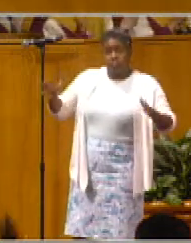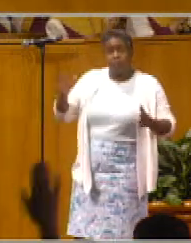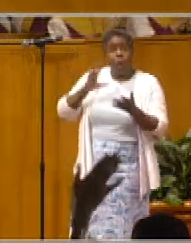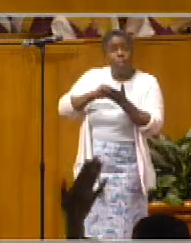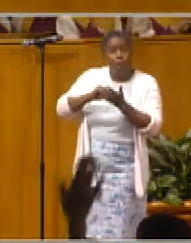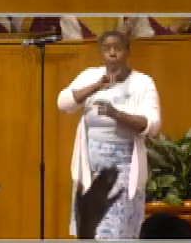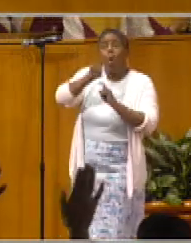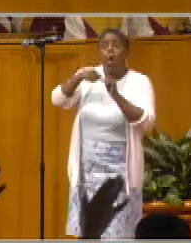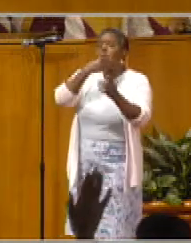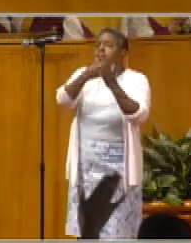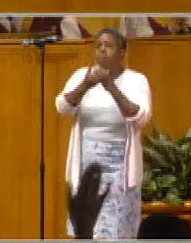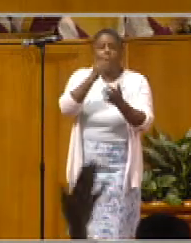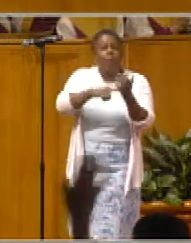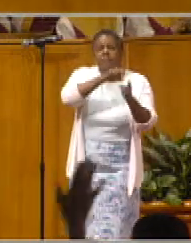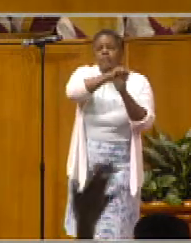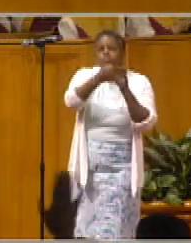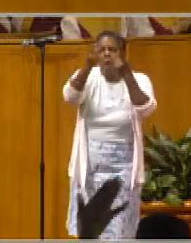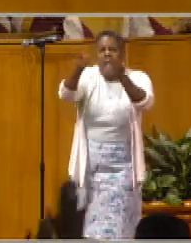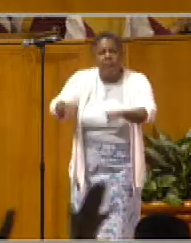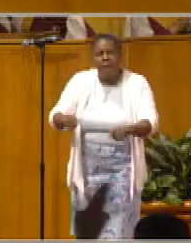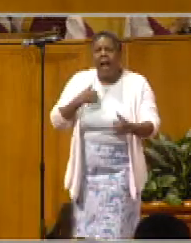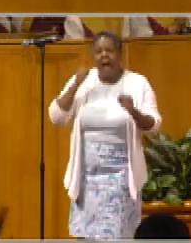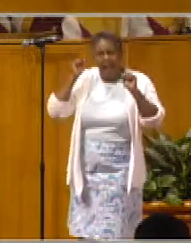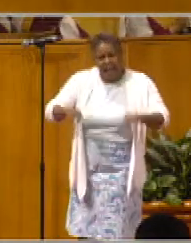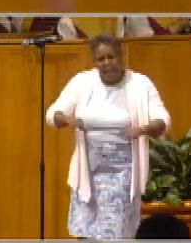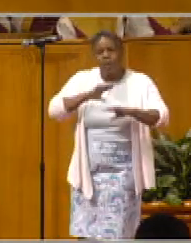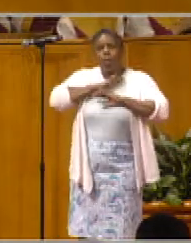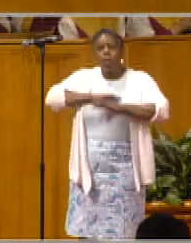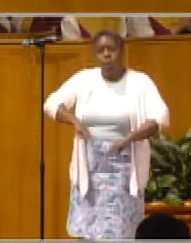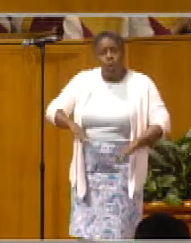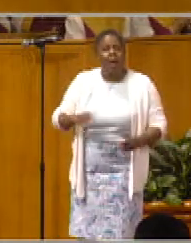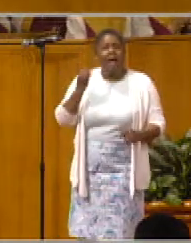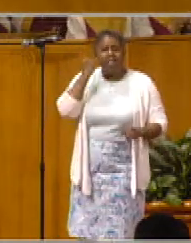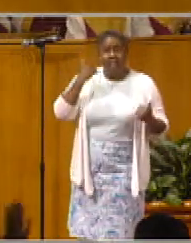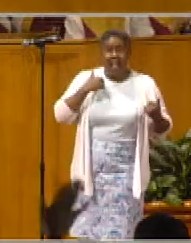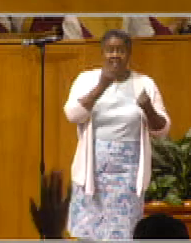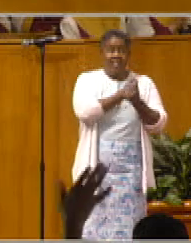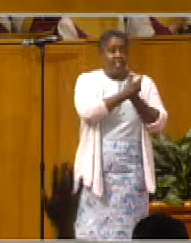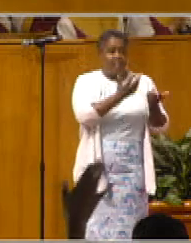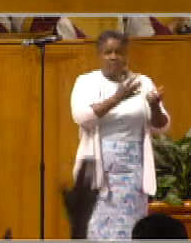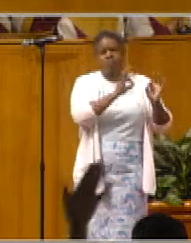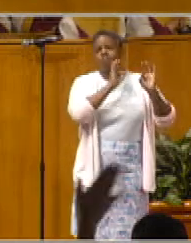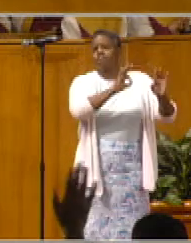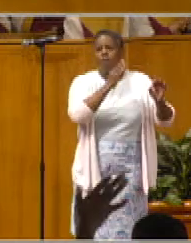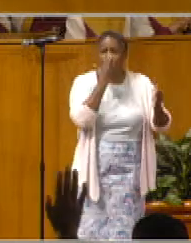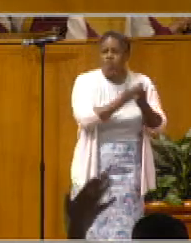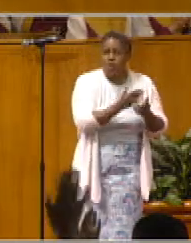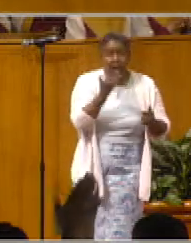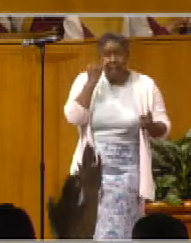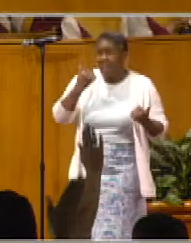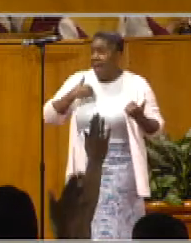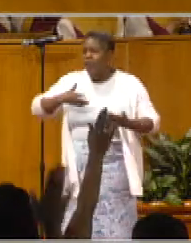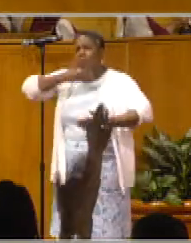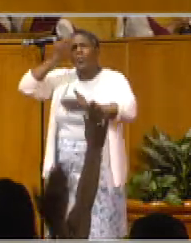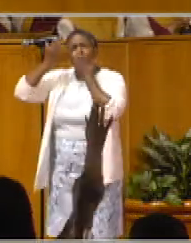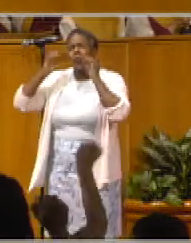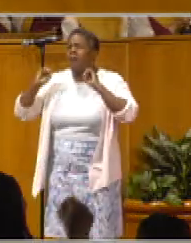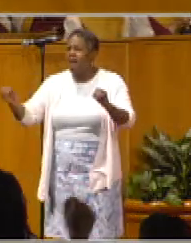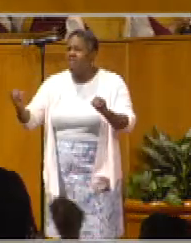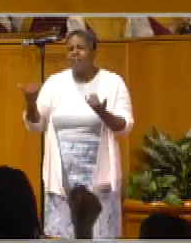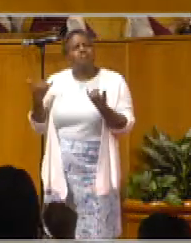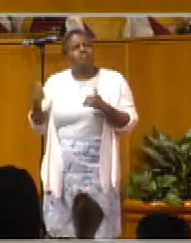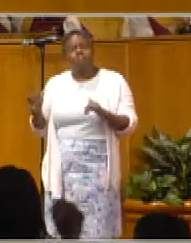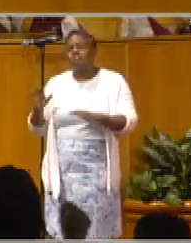whatever state I'm in to be content. If I got it all, I'm content. If I ain't got nothing, I'm